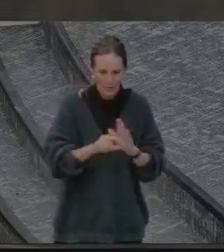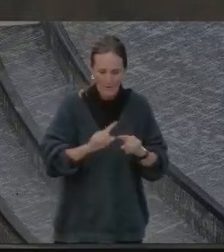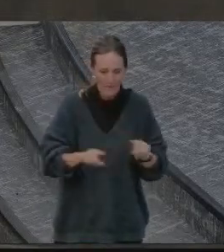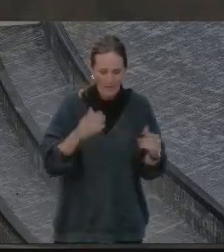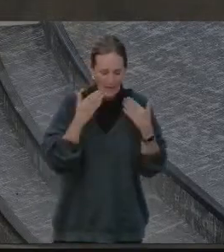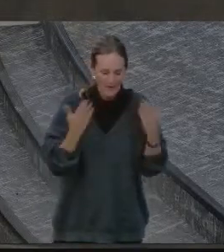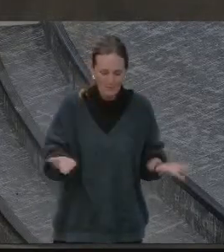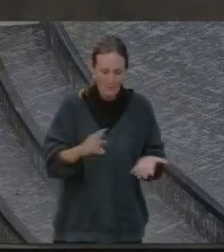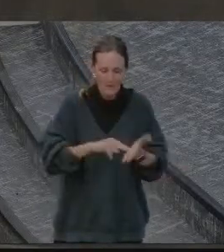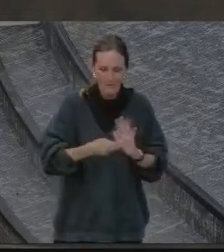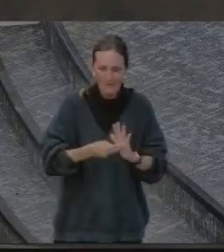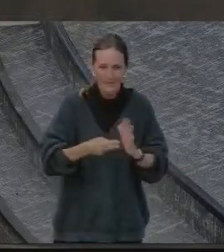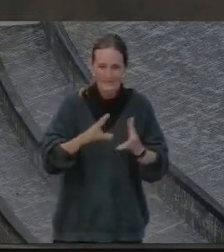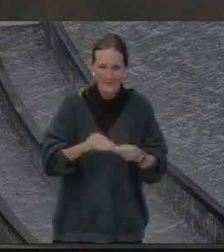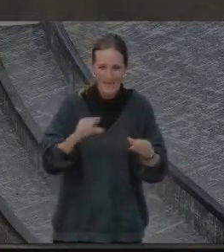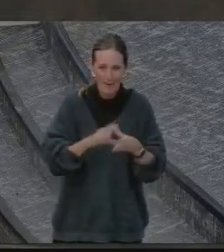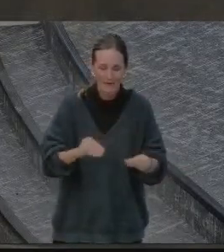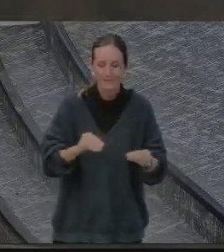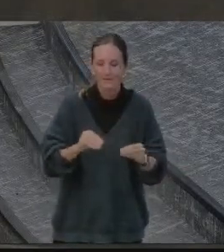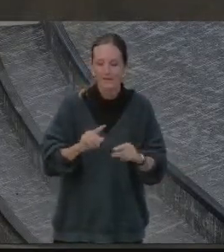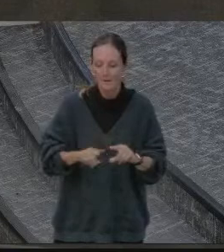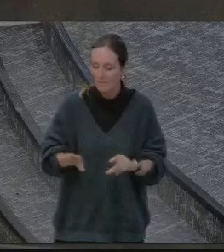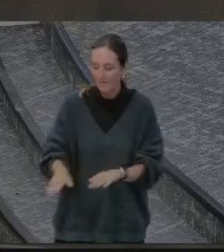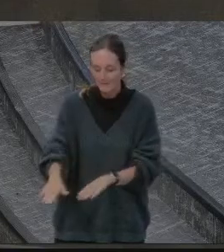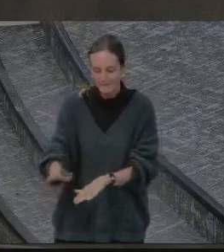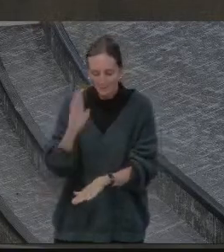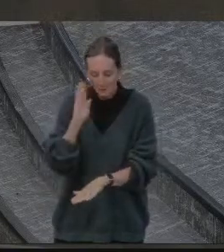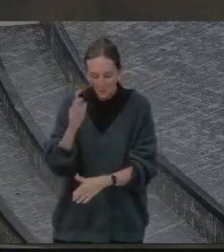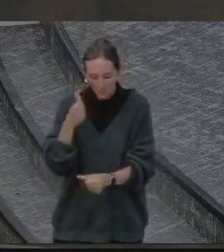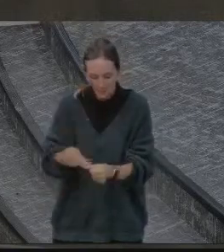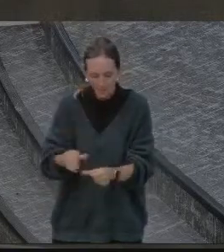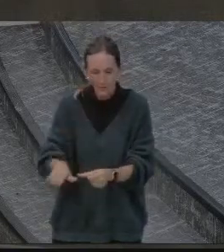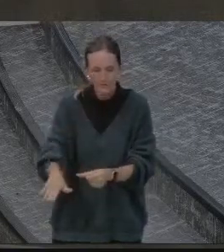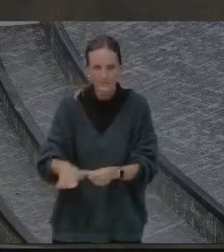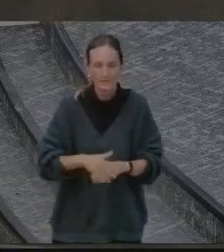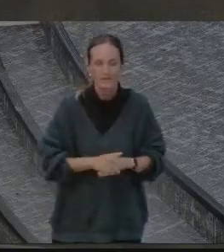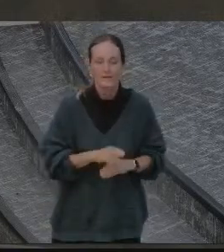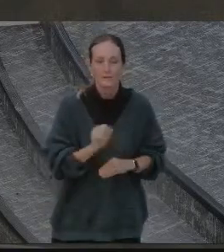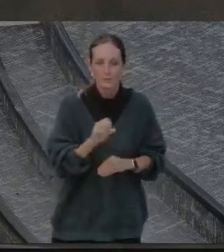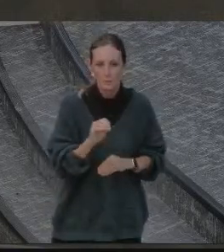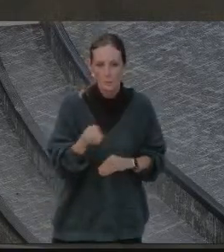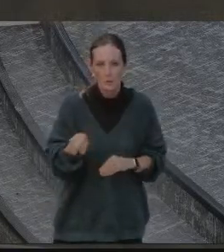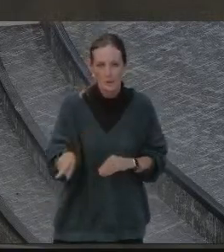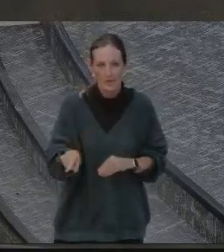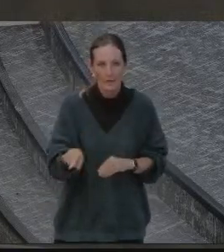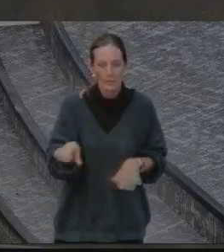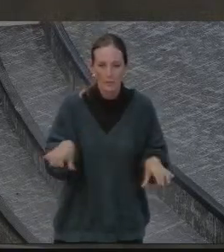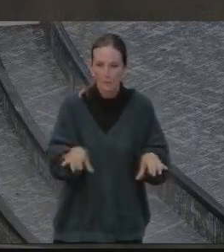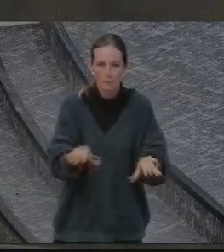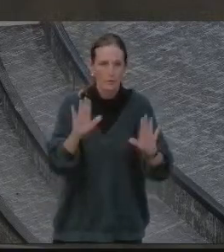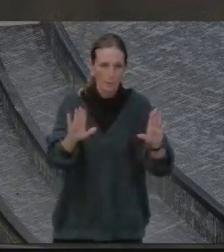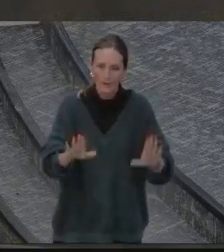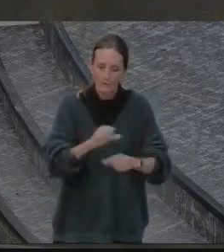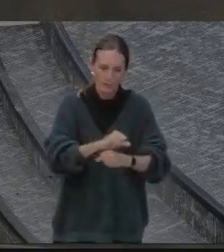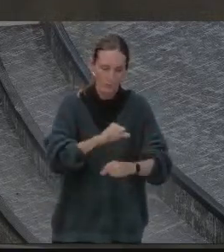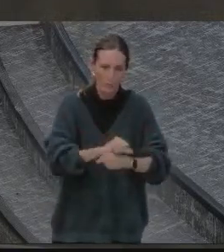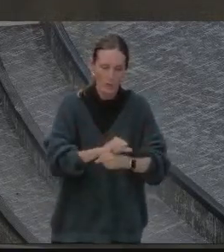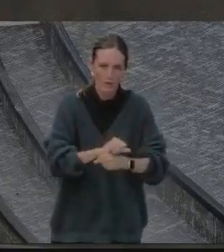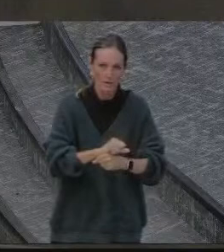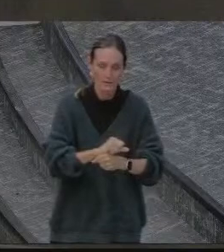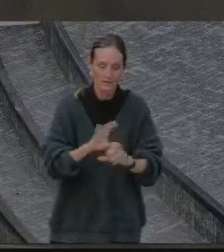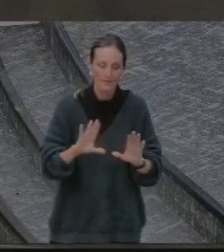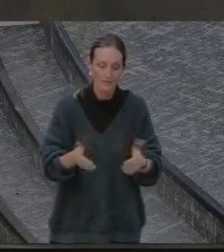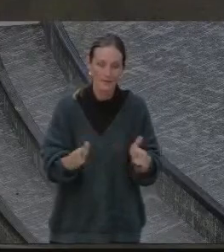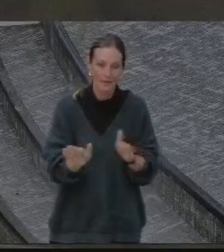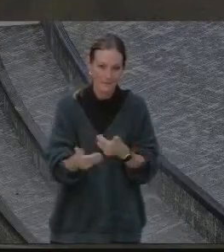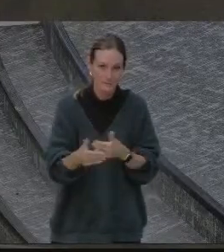is. I'm like, well, it's gonna come back, it's gonna come back. But they were like actually doing wonderful work in the classrooms